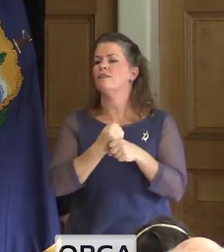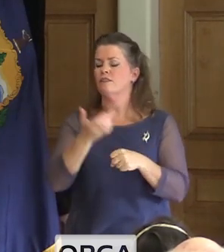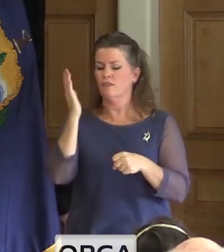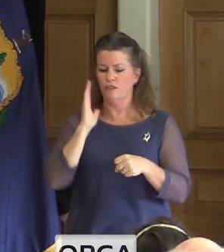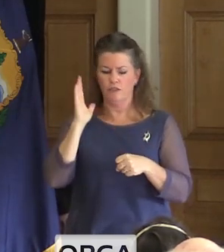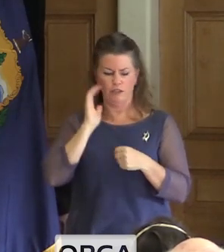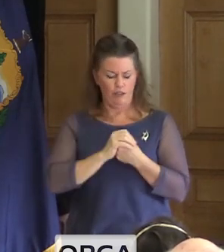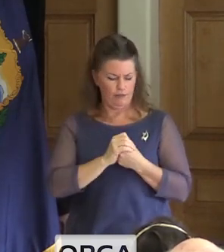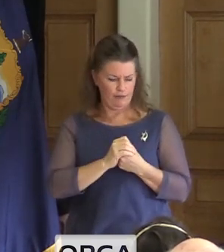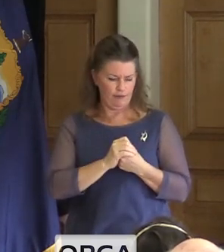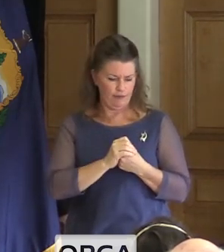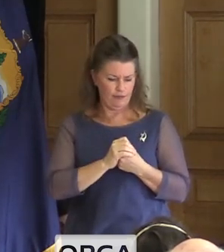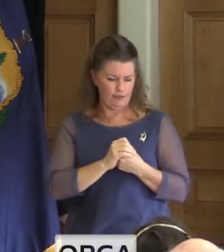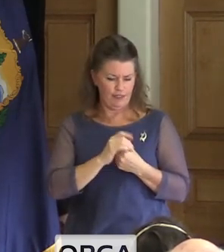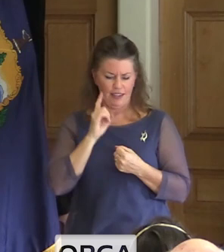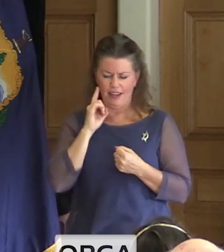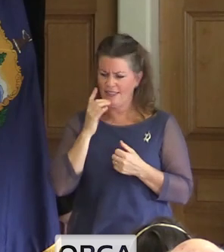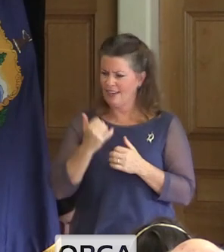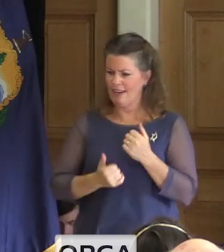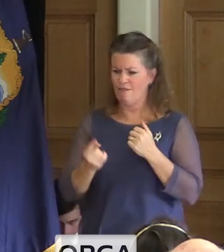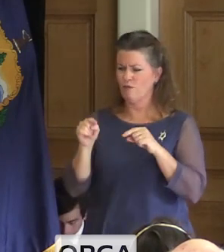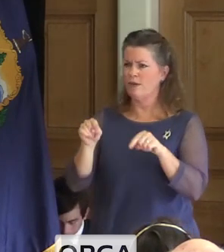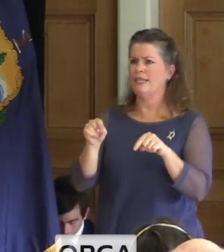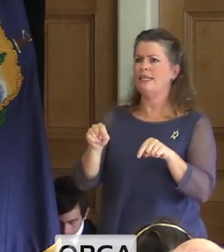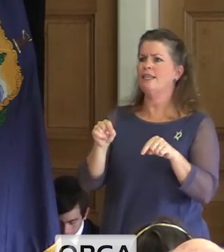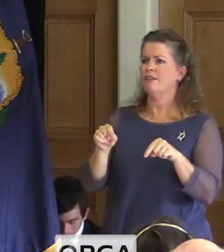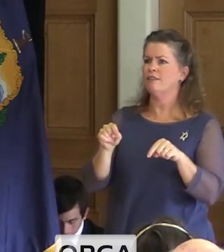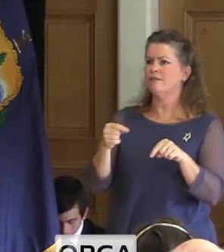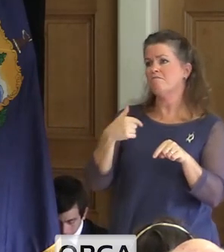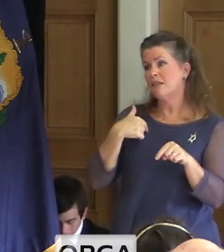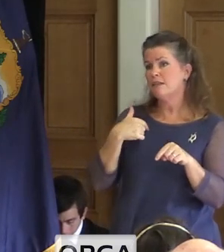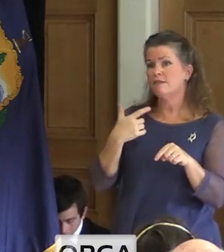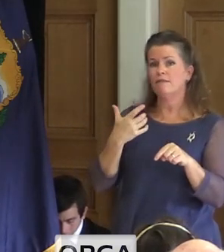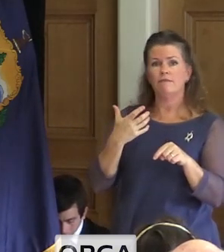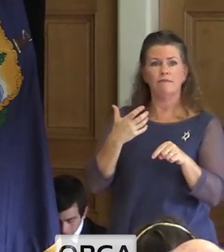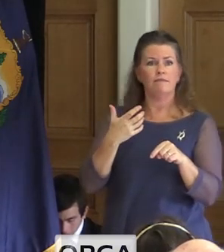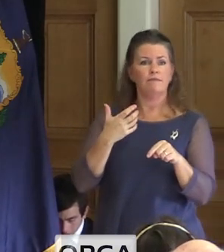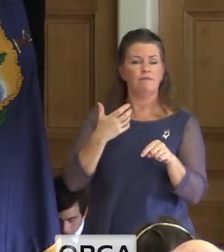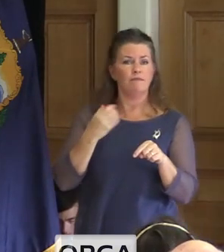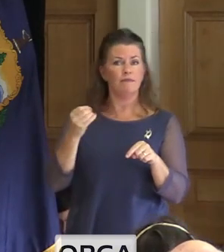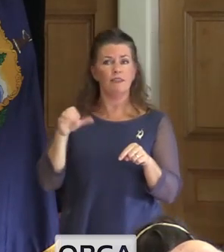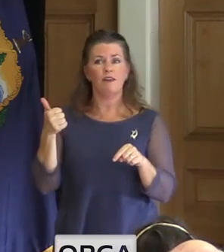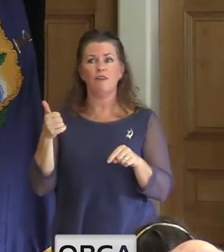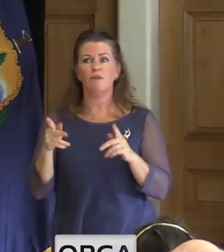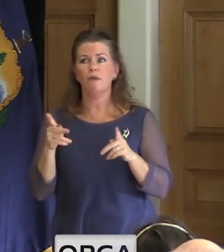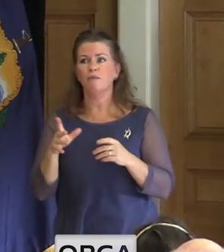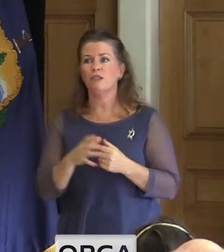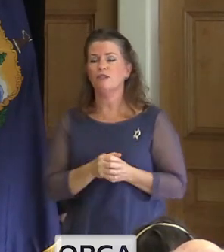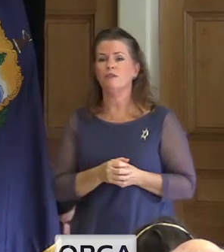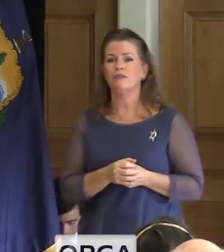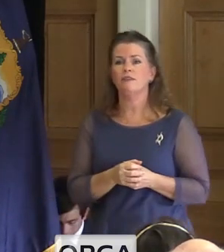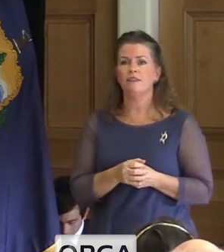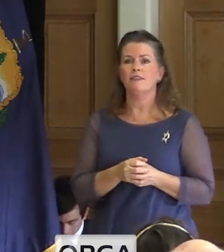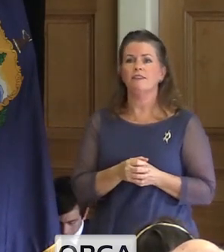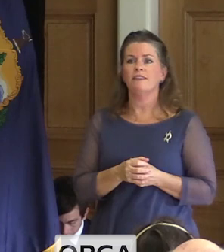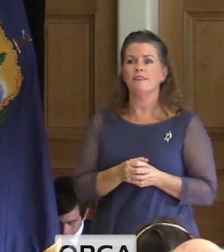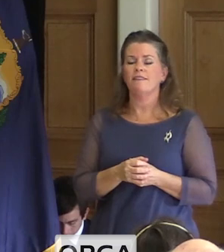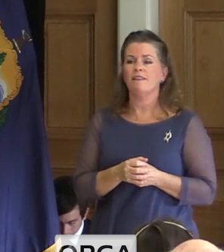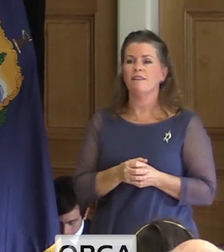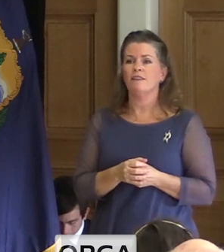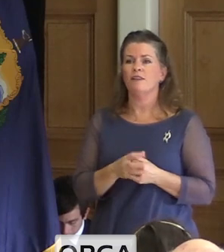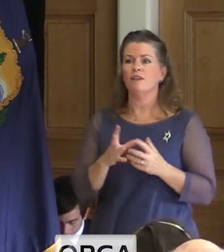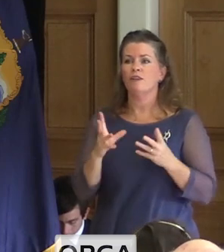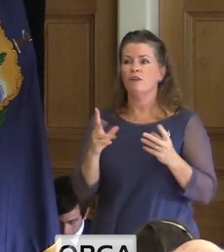virtually everybody in the room in Randolph and I and others, what we